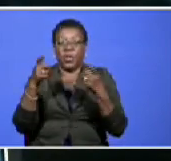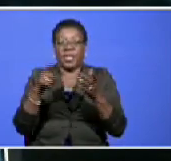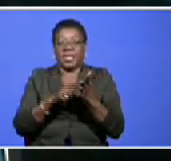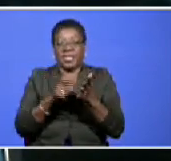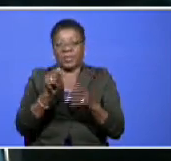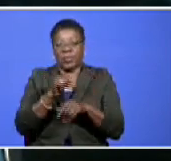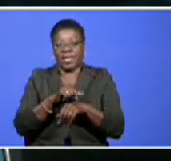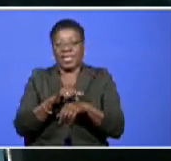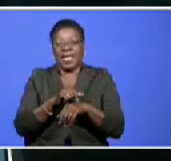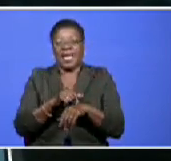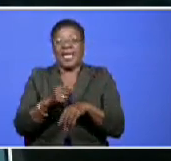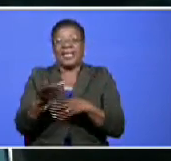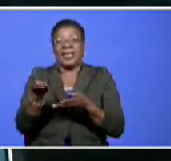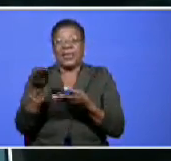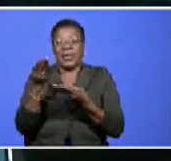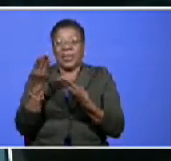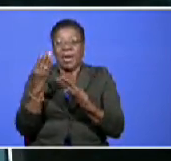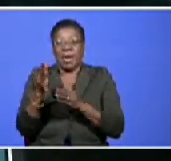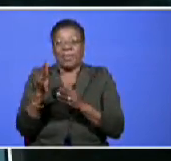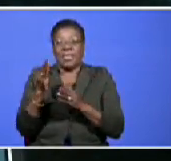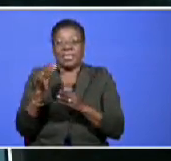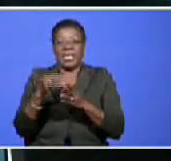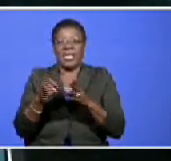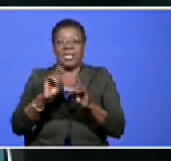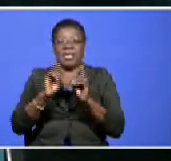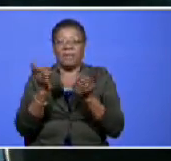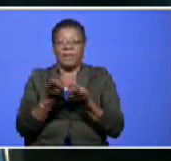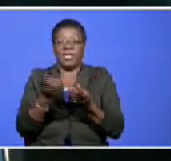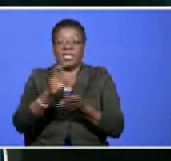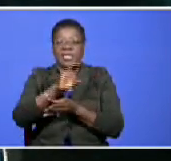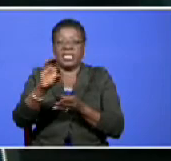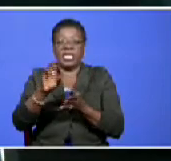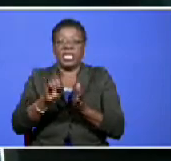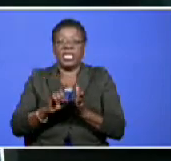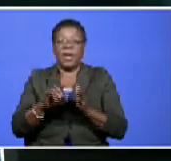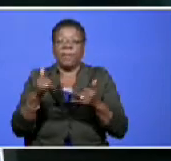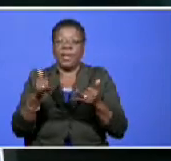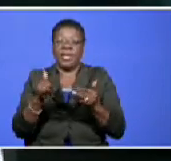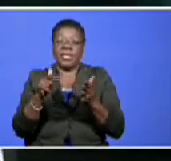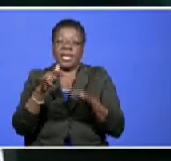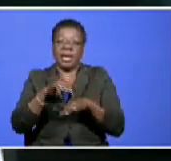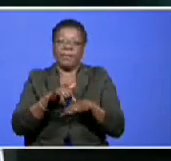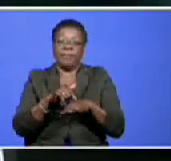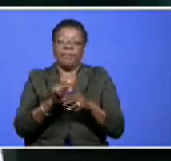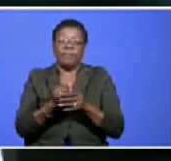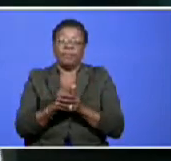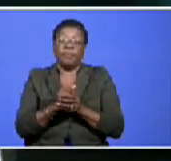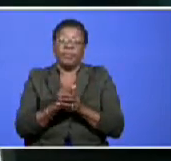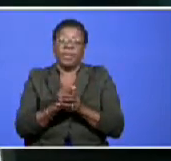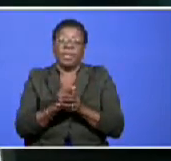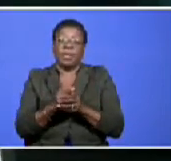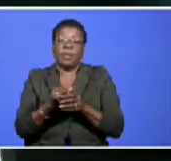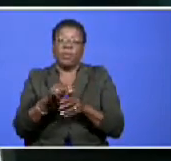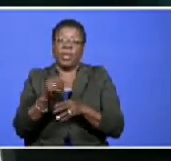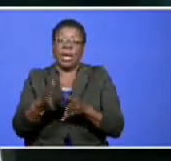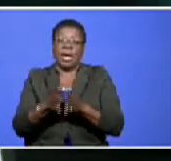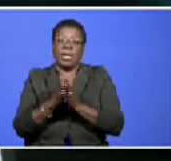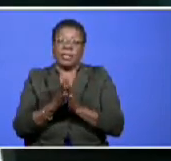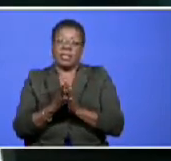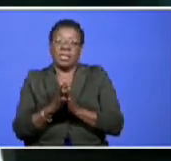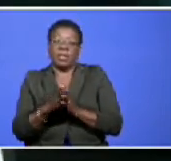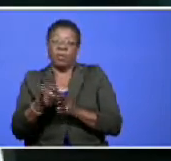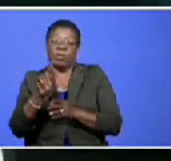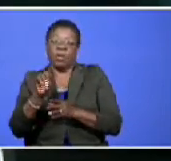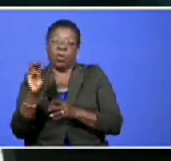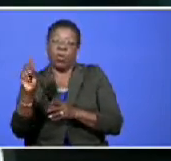and the British Virgin Islands in this Division C showdown. Bonaire and the British Virgin Islands, they played last week. Bonaire actually won that one